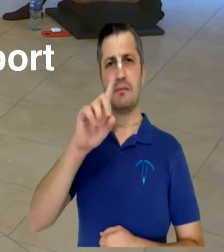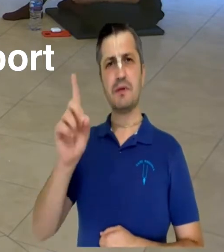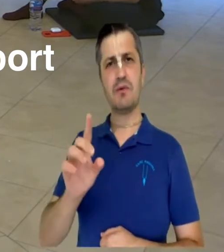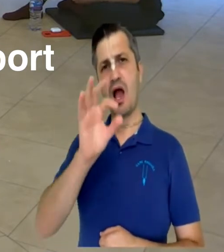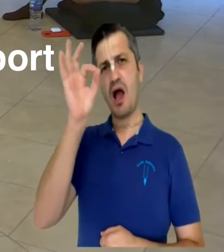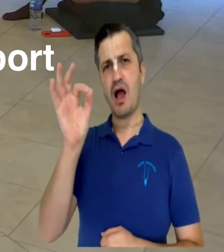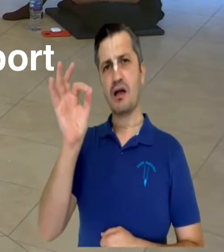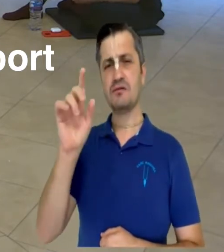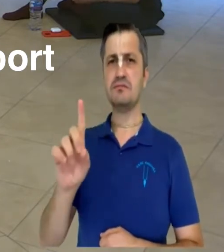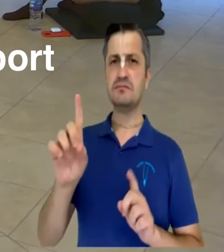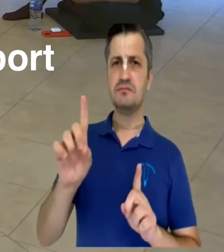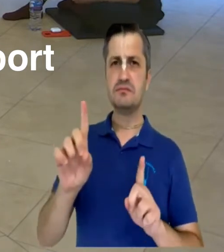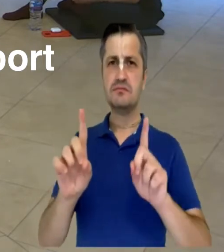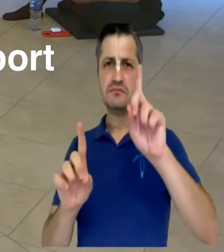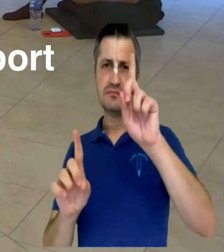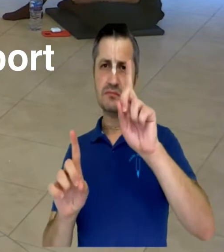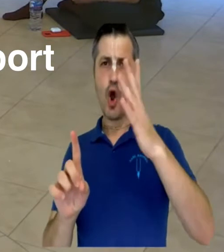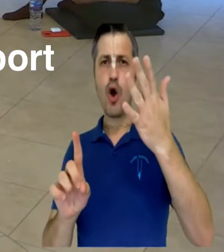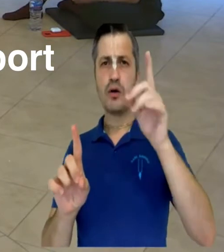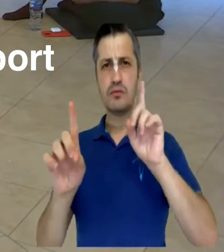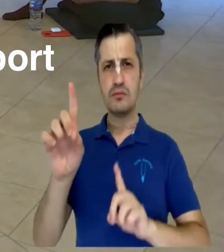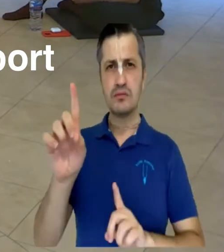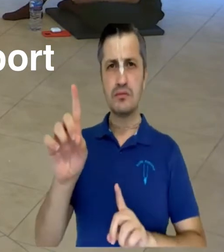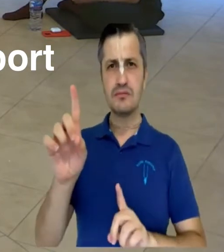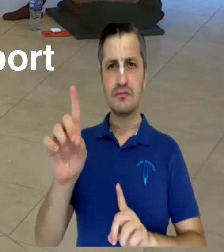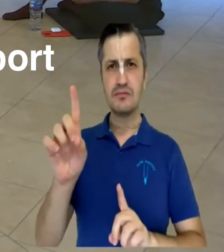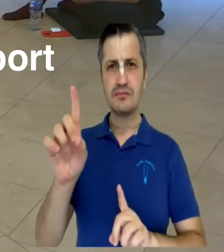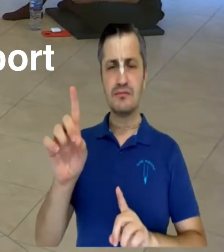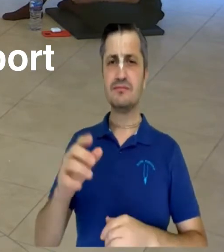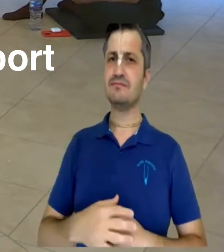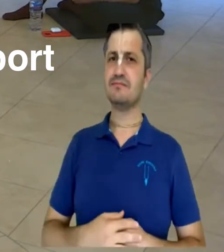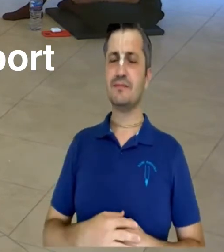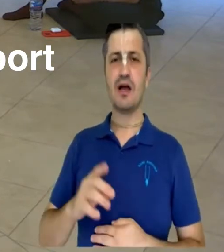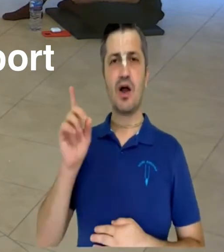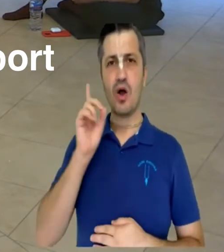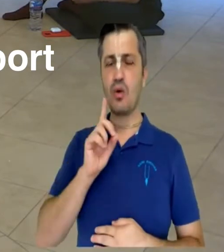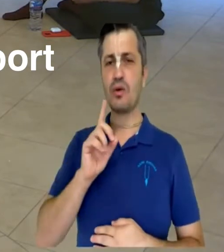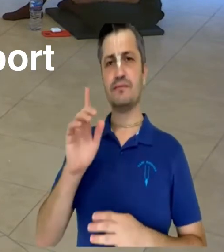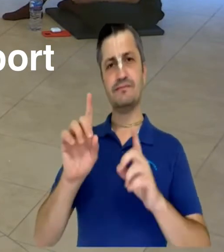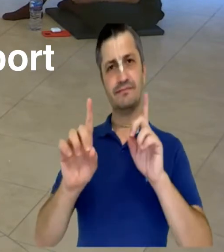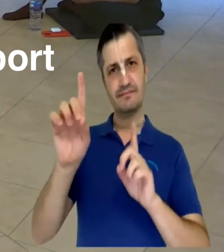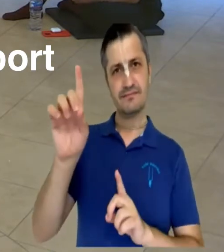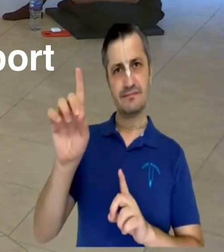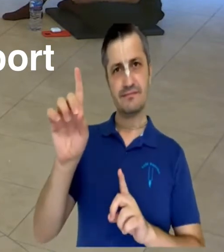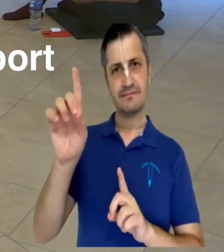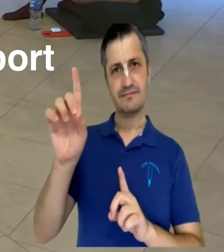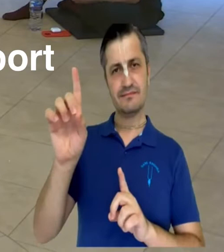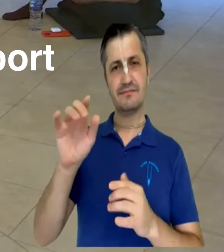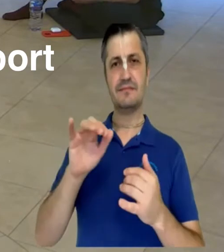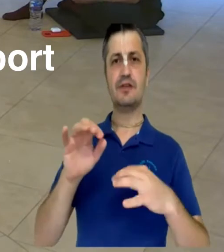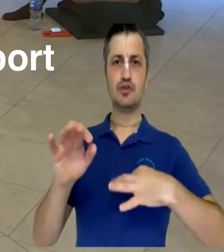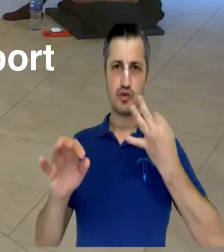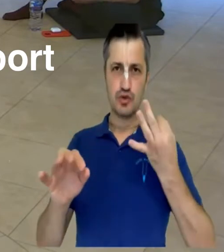and inferiority between their personalities. The word Uttama is